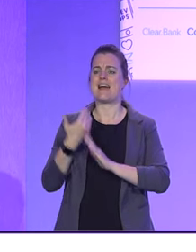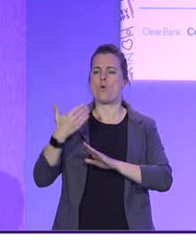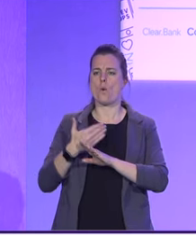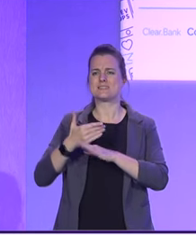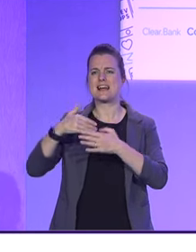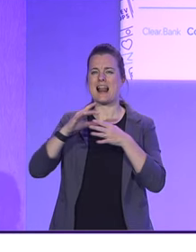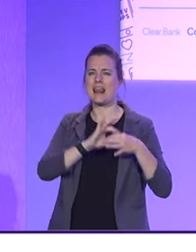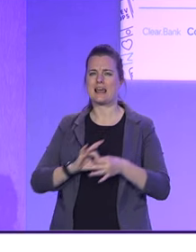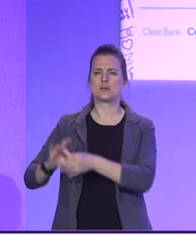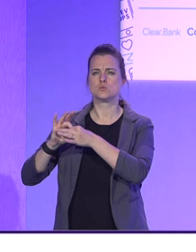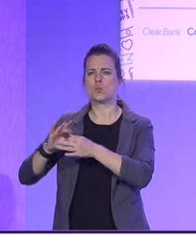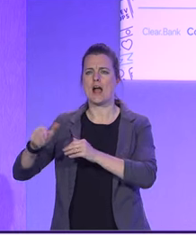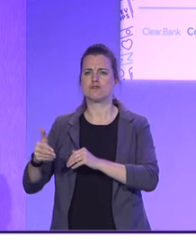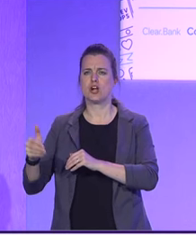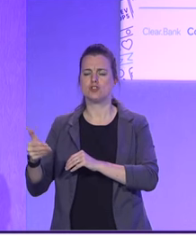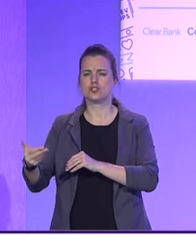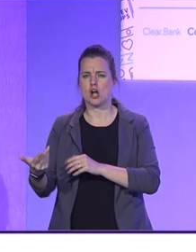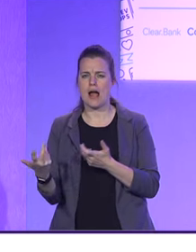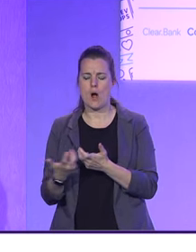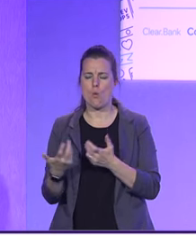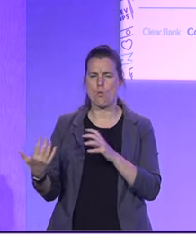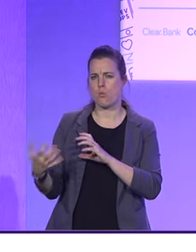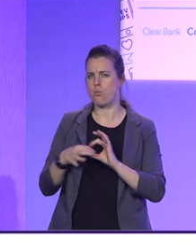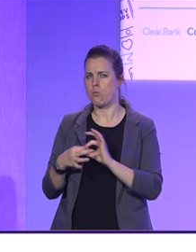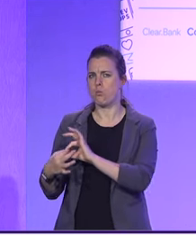that in banking and so on, okay? So